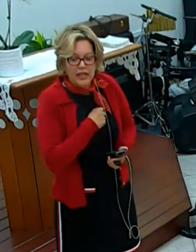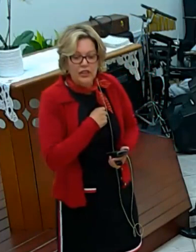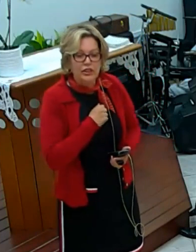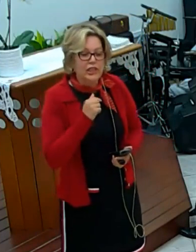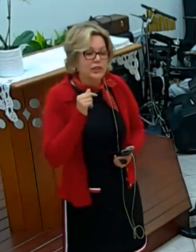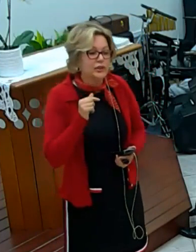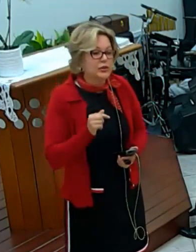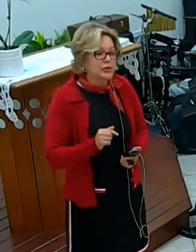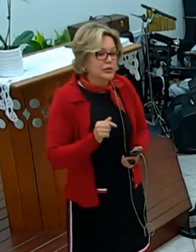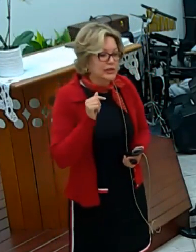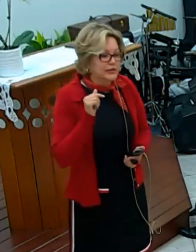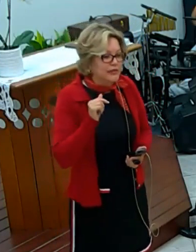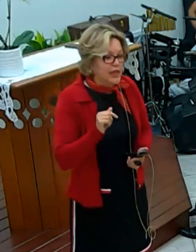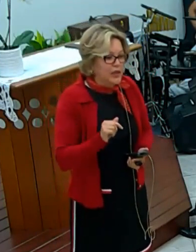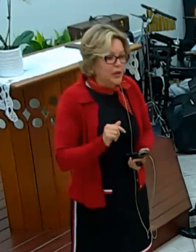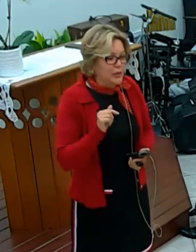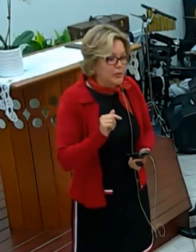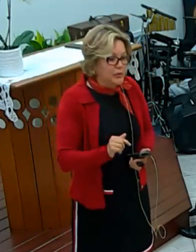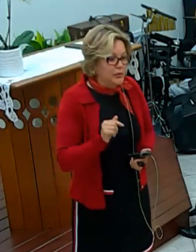children.